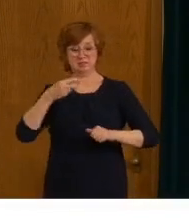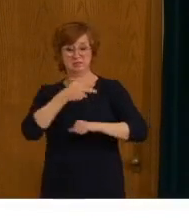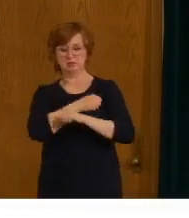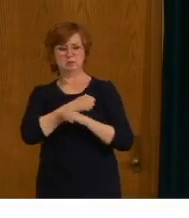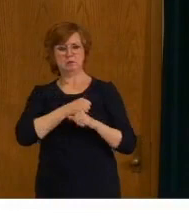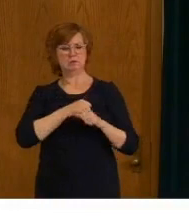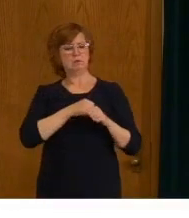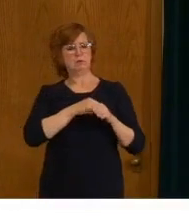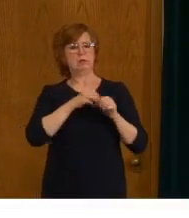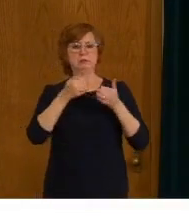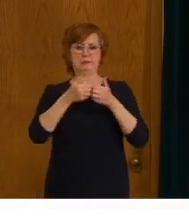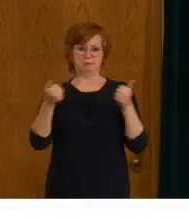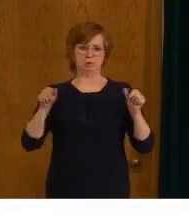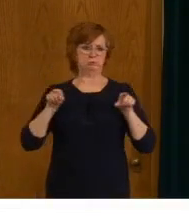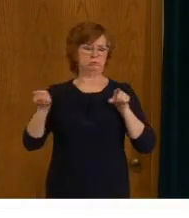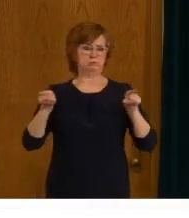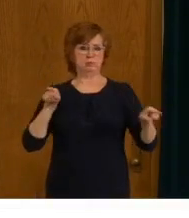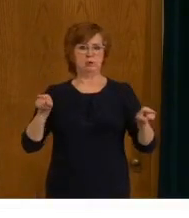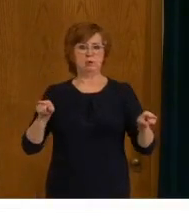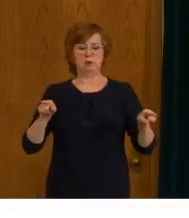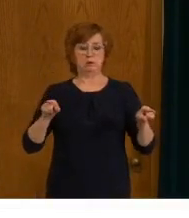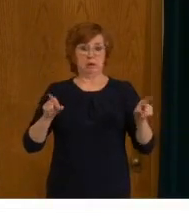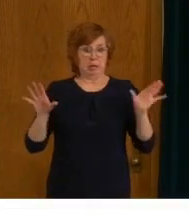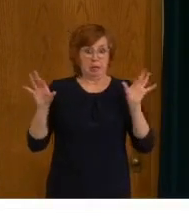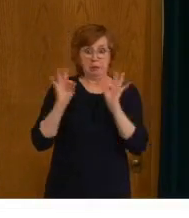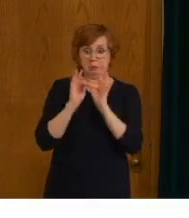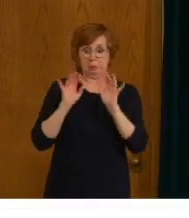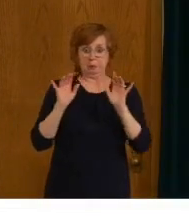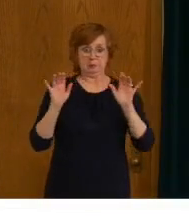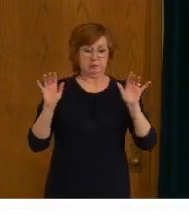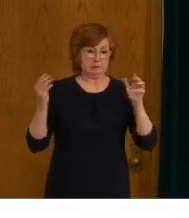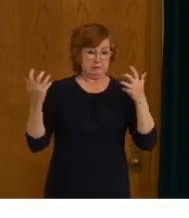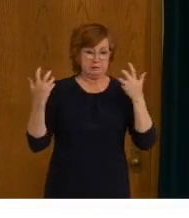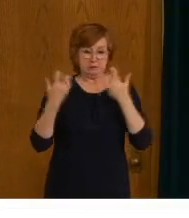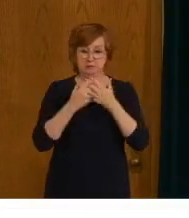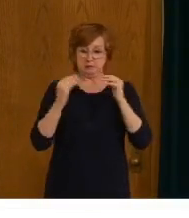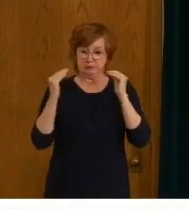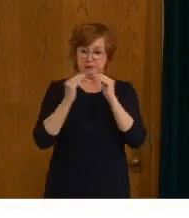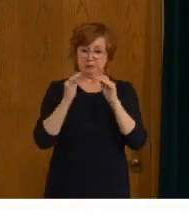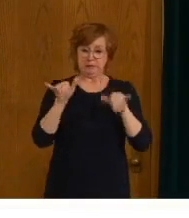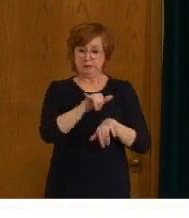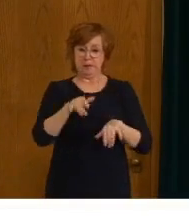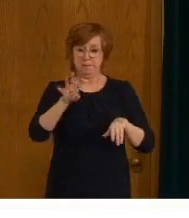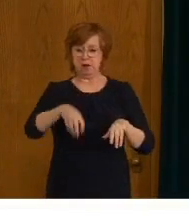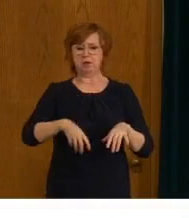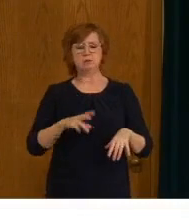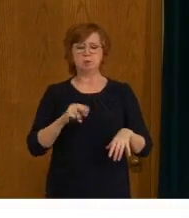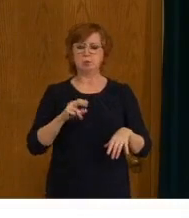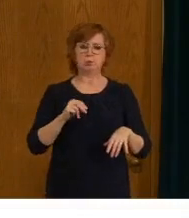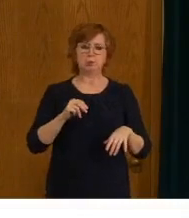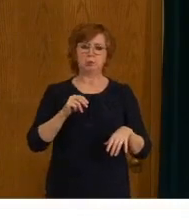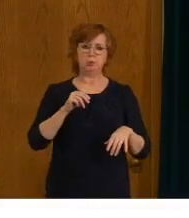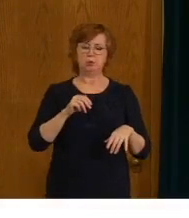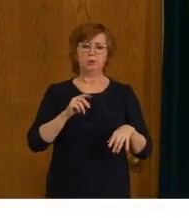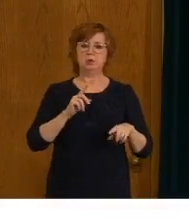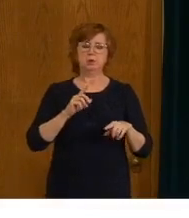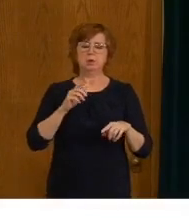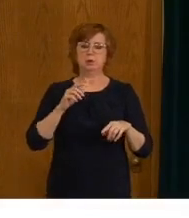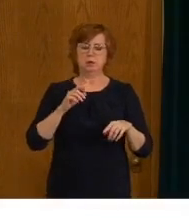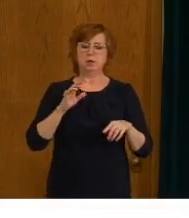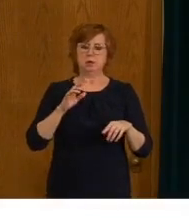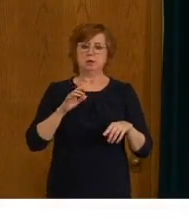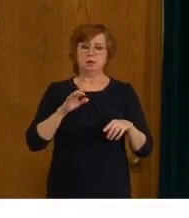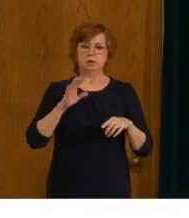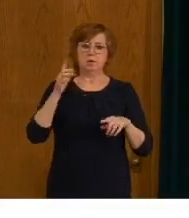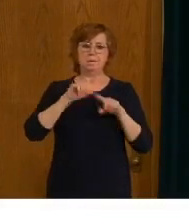Saskatchewan. And I think that's the main point. I think now, we had a remarkable month in May that